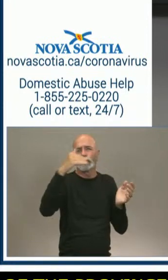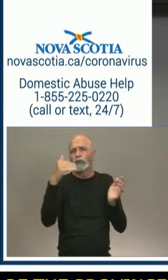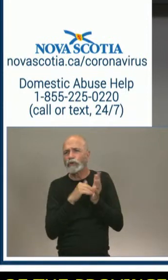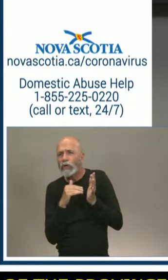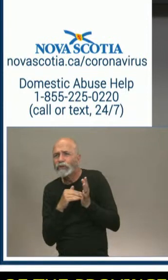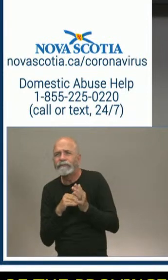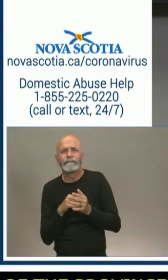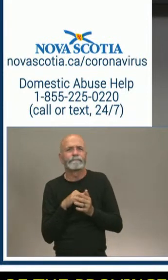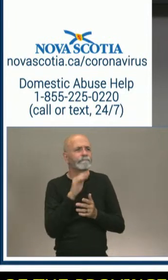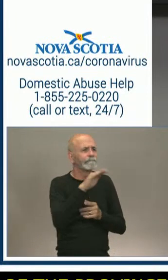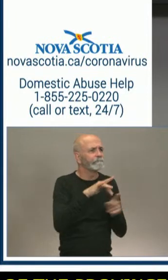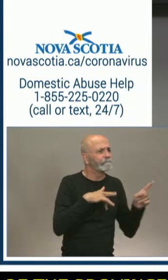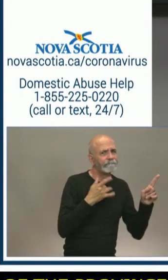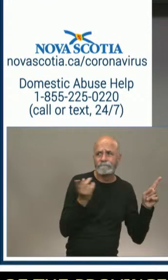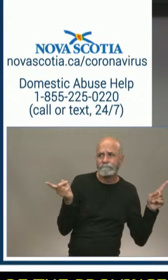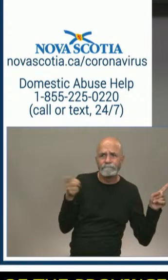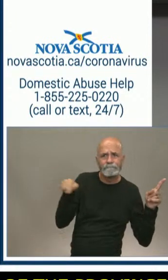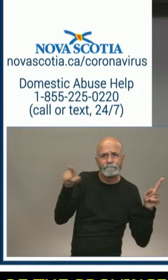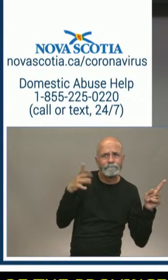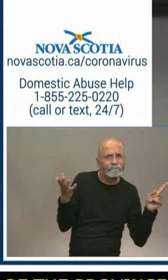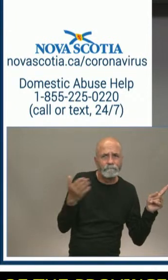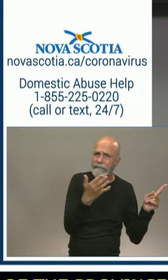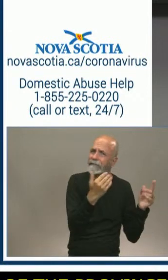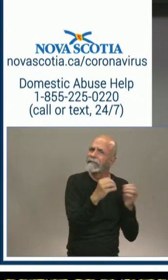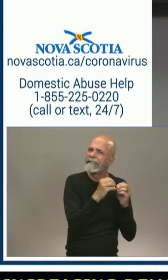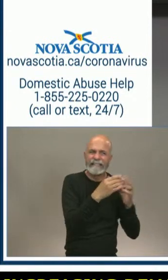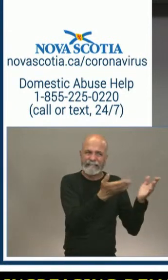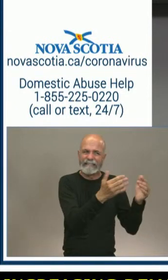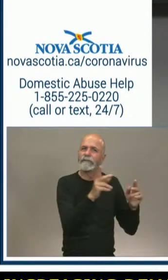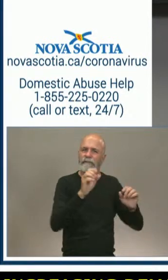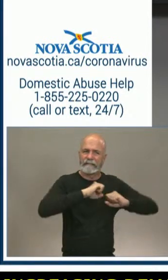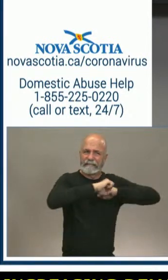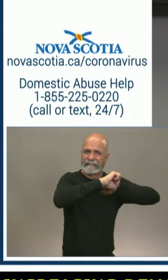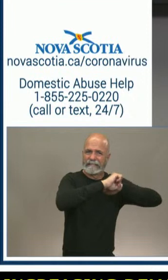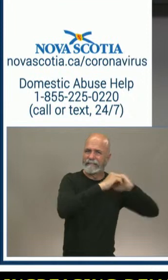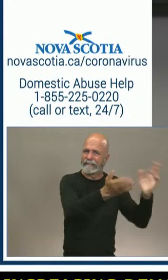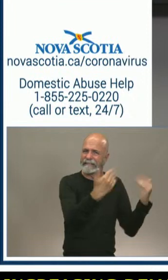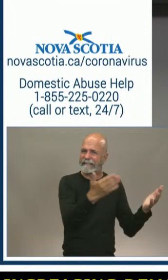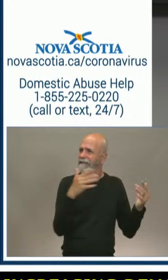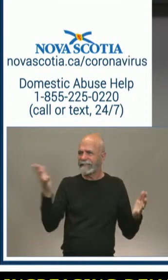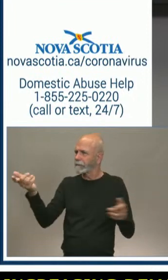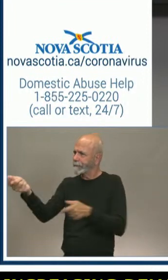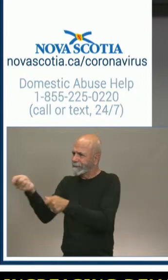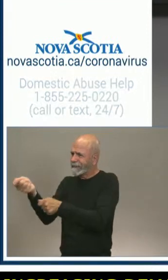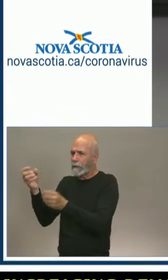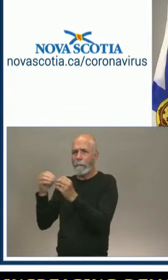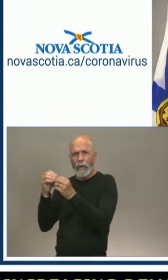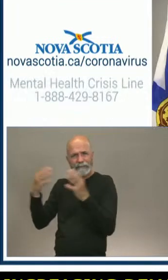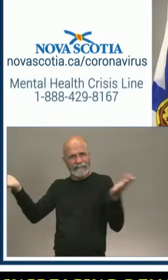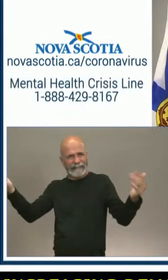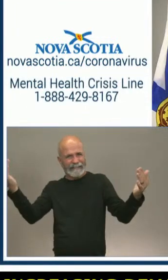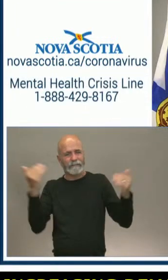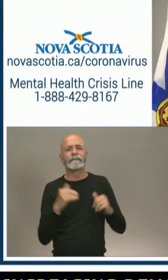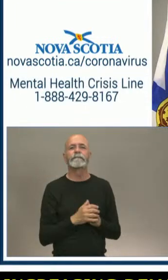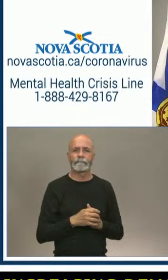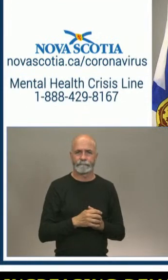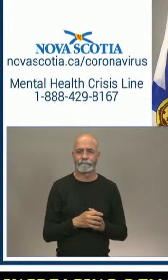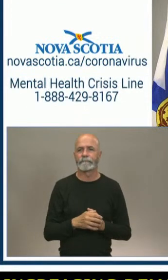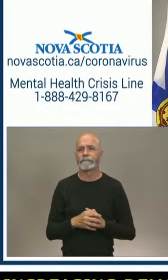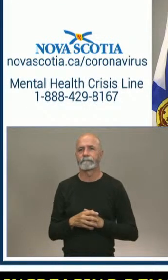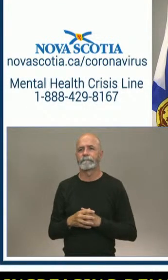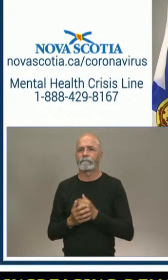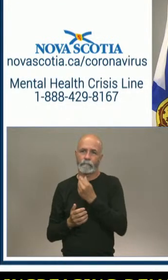those communities and created a demand for vaccine and got them back on track. Next, we'll go to Lindsay Armstrong with All Nova